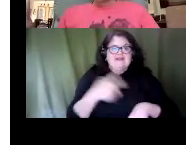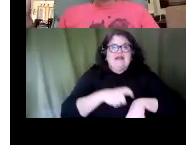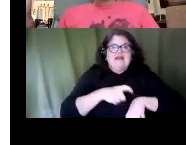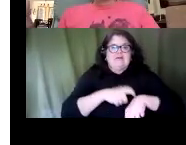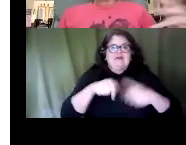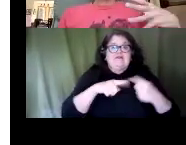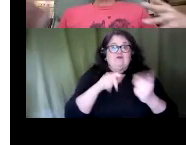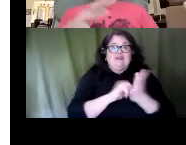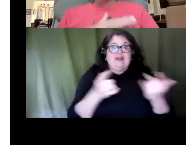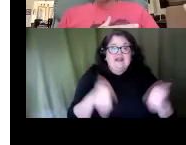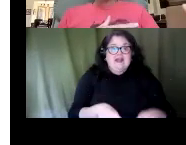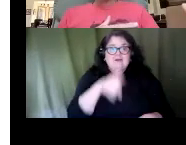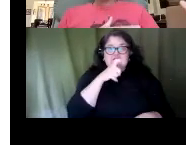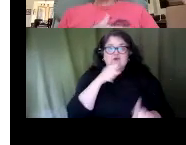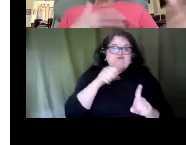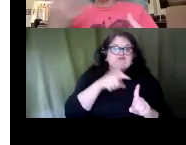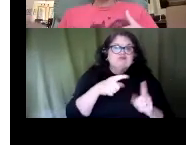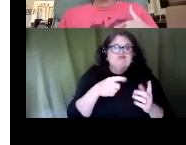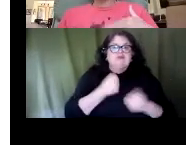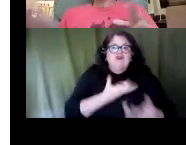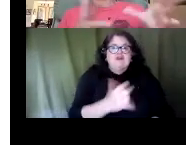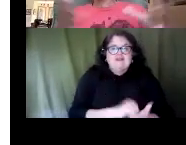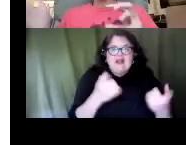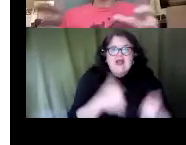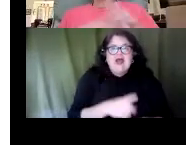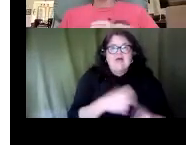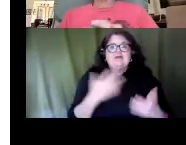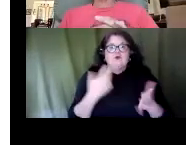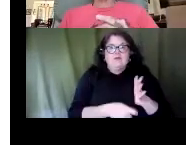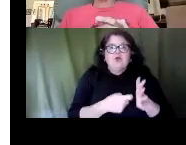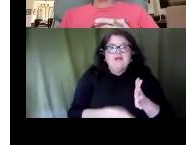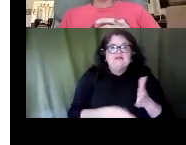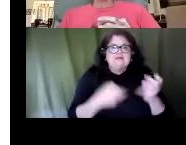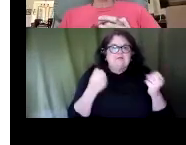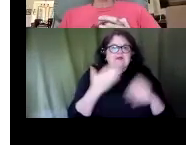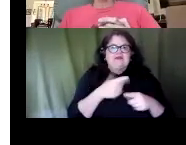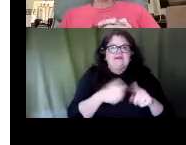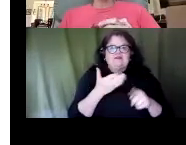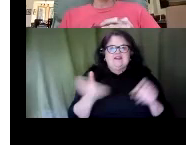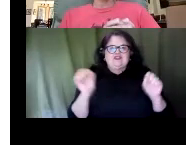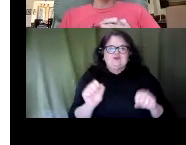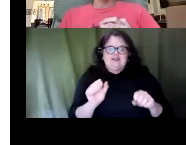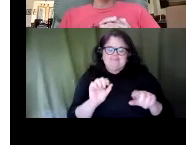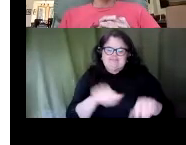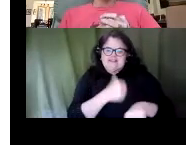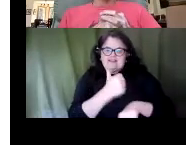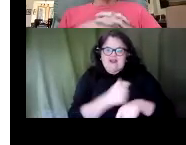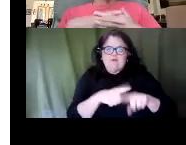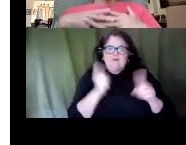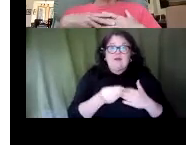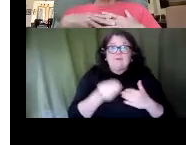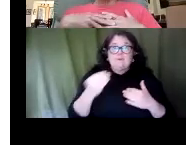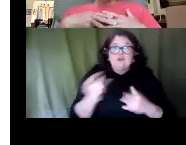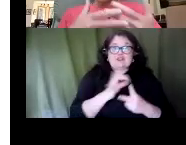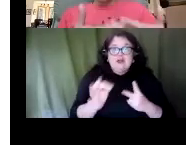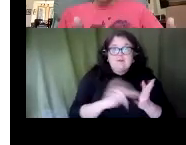that happens or who triggers it happening or the price, there's a lot of different ways you can shape that. But generally a purchase option means, like if